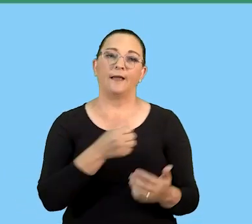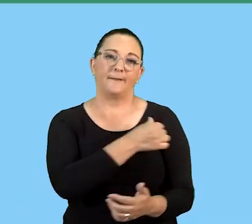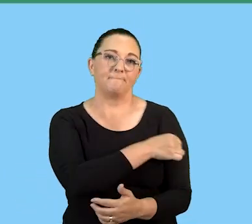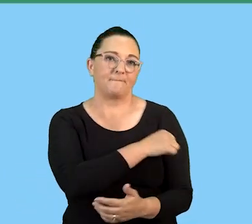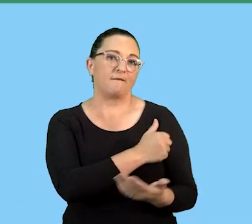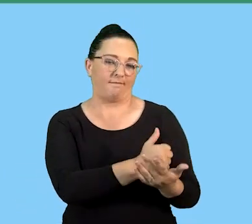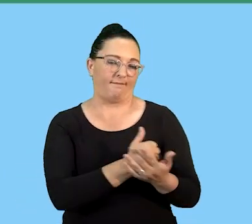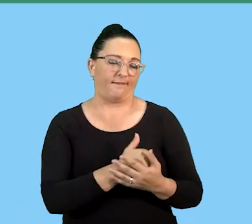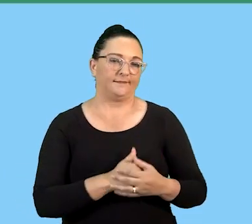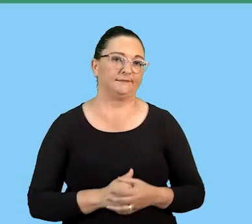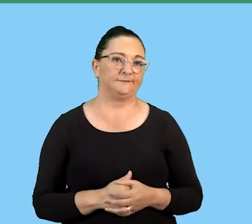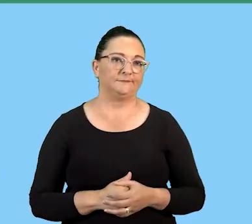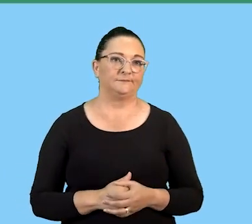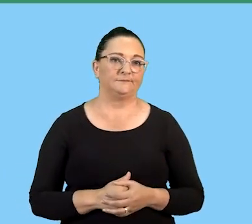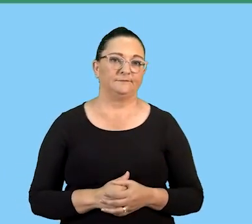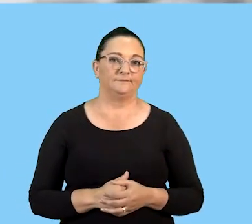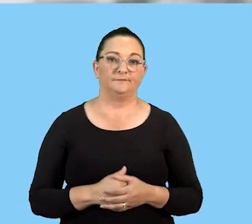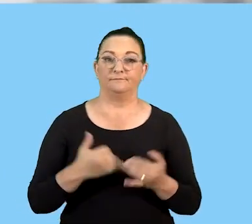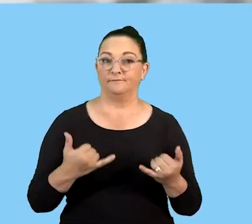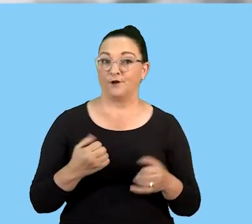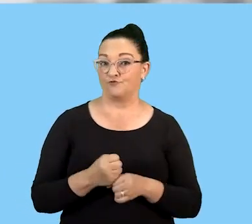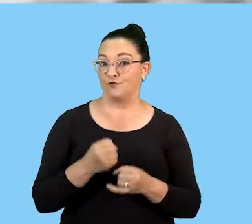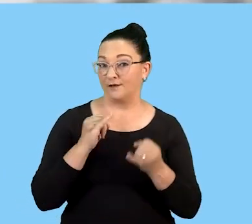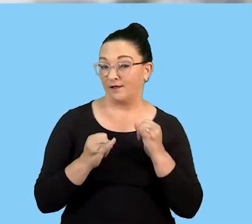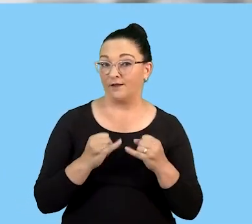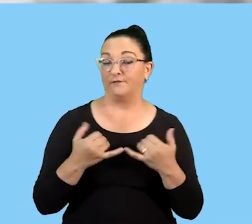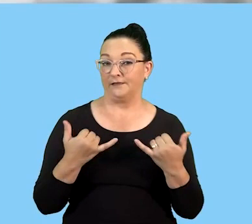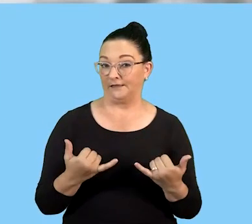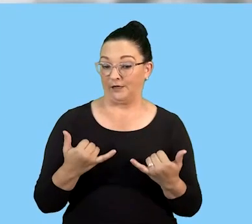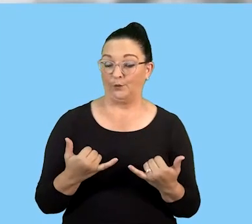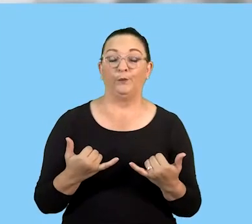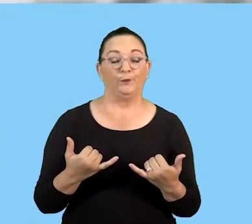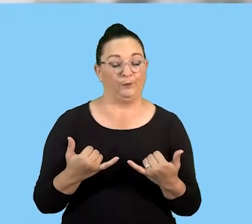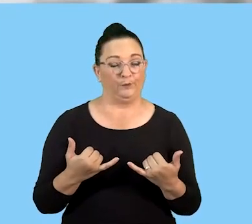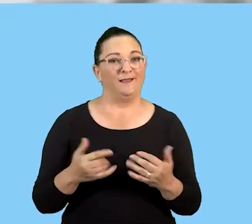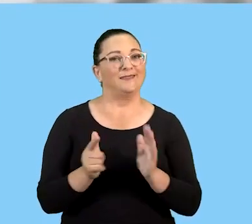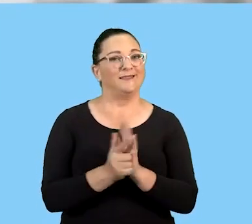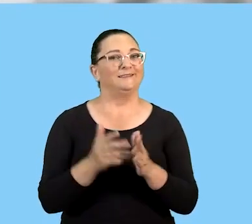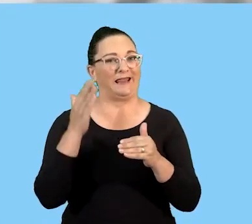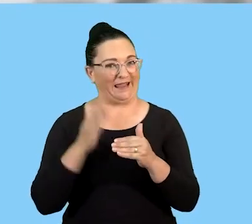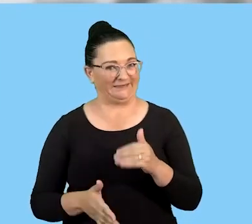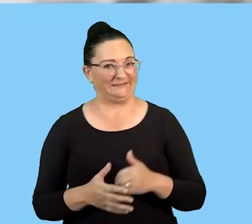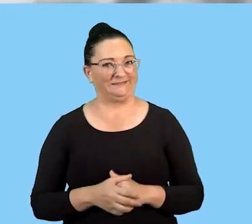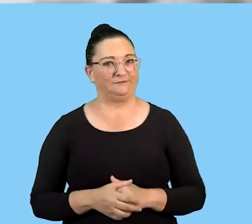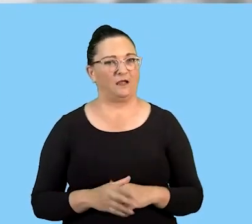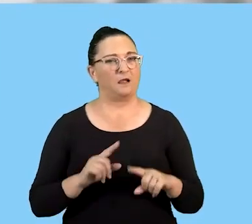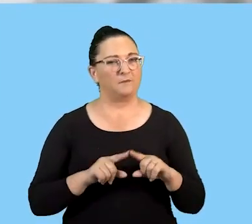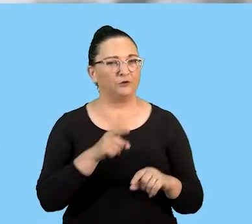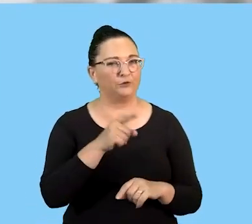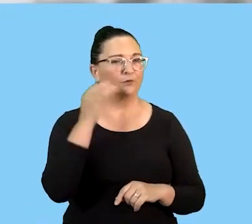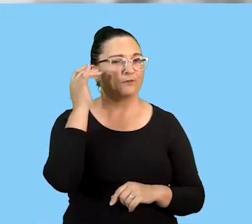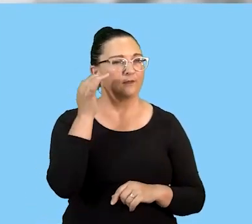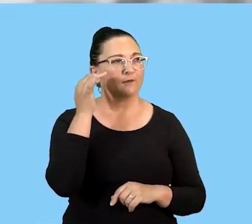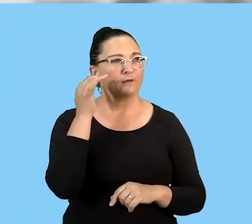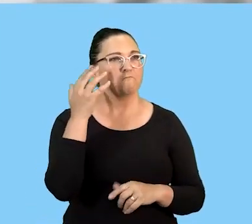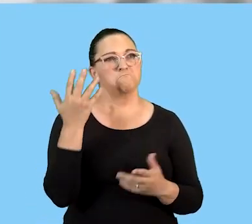as medical aid. Now, grade 11s, this then brings me to the end of my lesson. I want